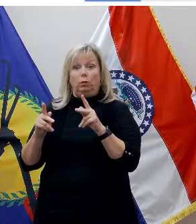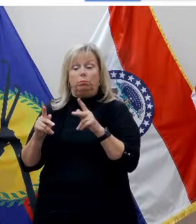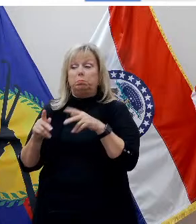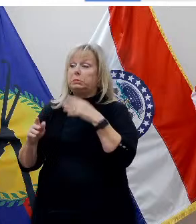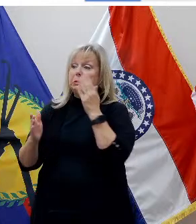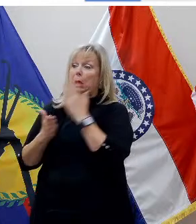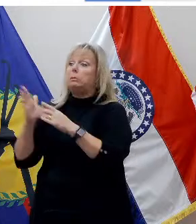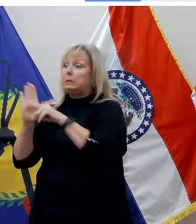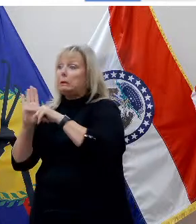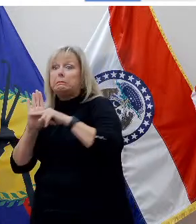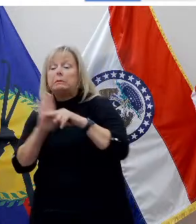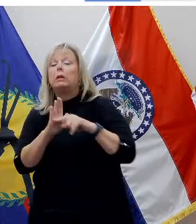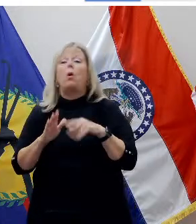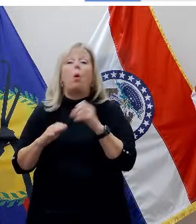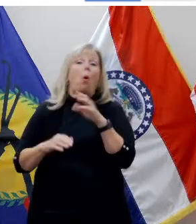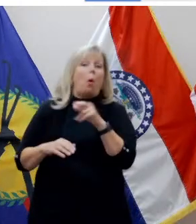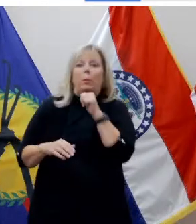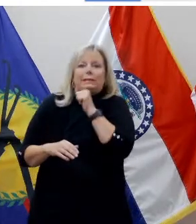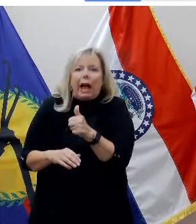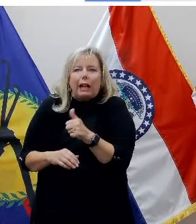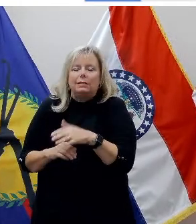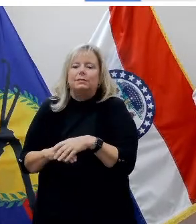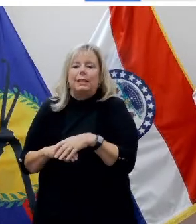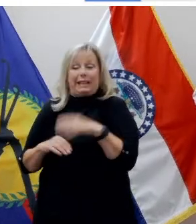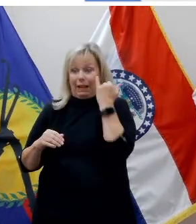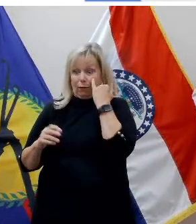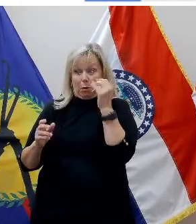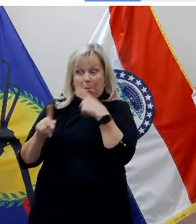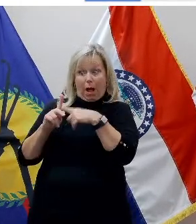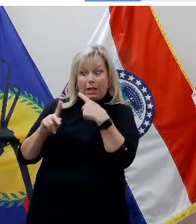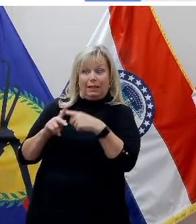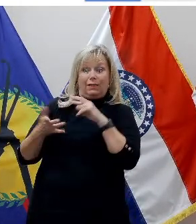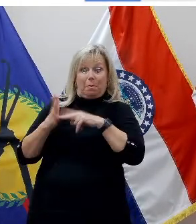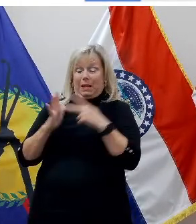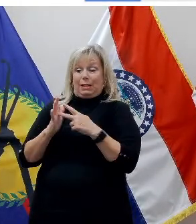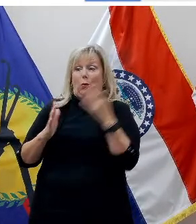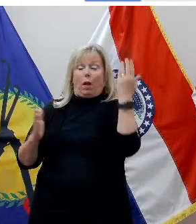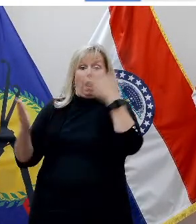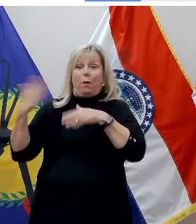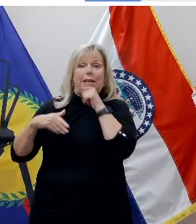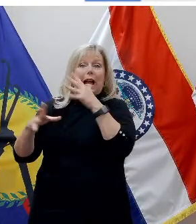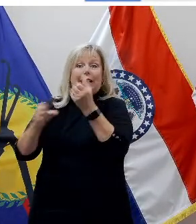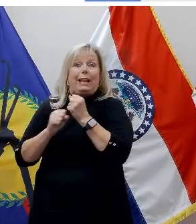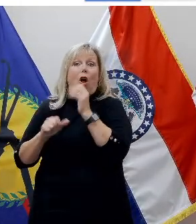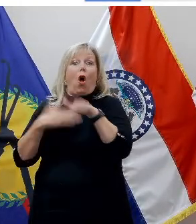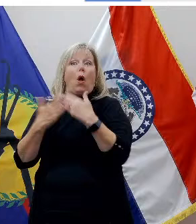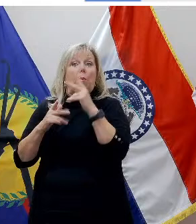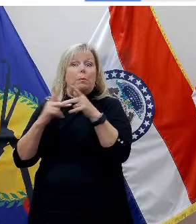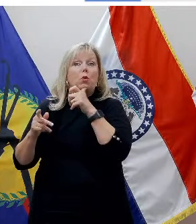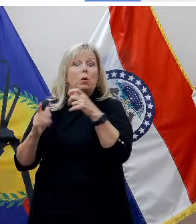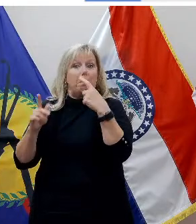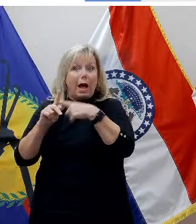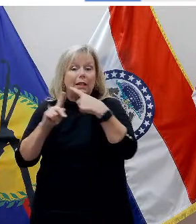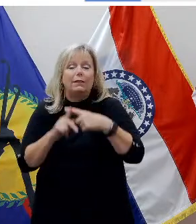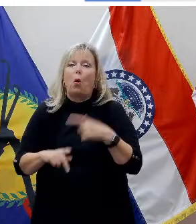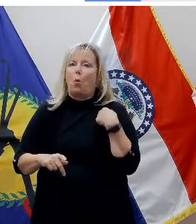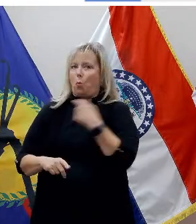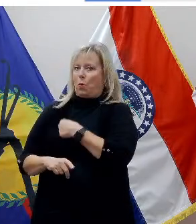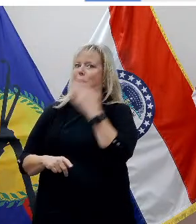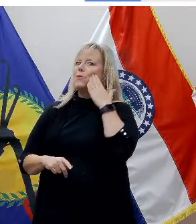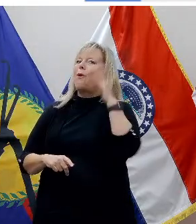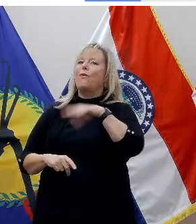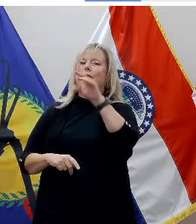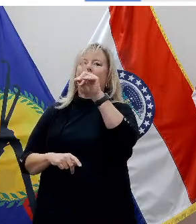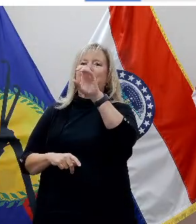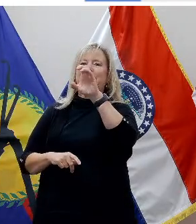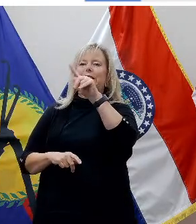currently positive or we're not. And that's what that number means to us. We know that the Delta variant is present in our